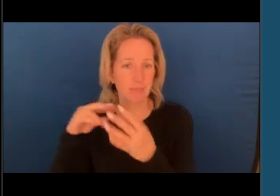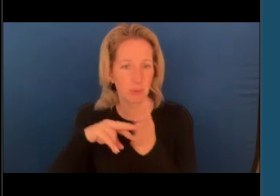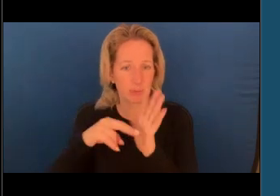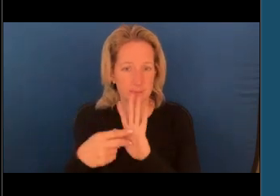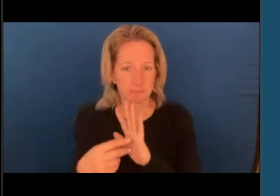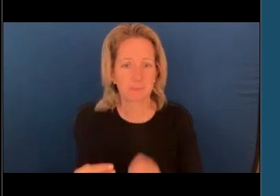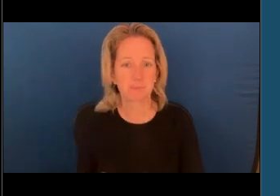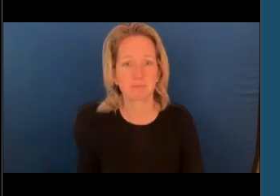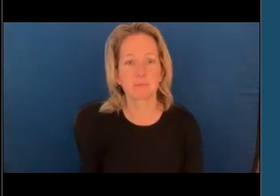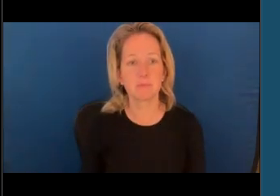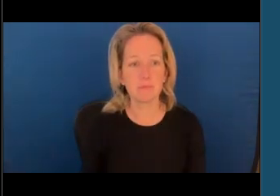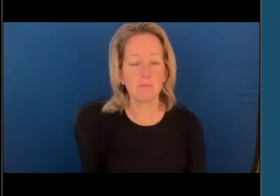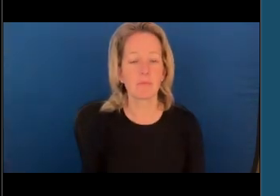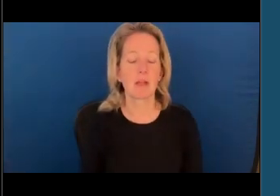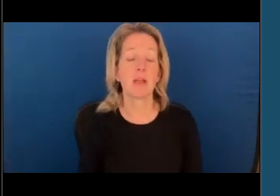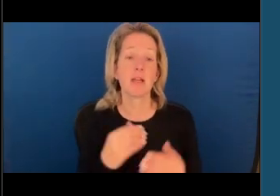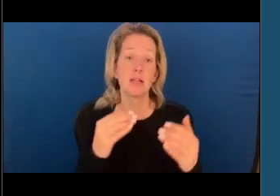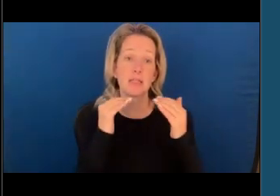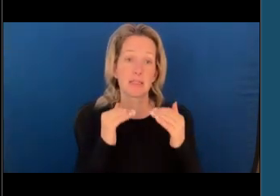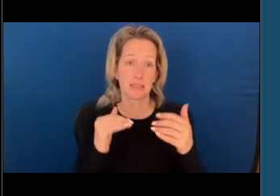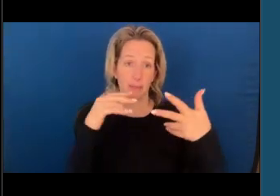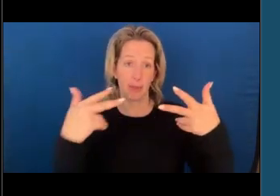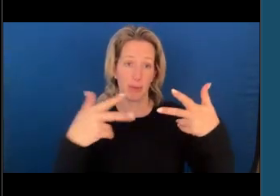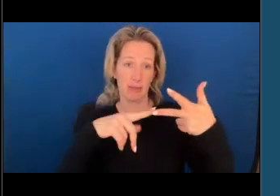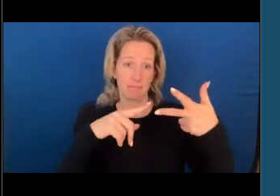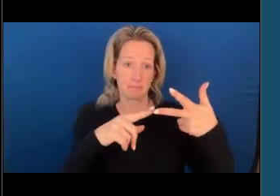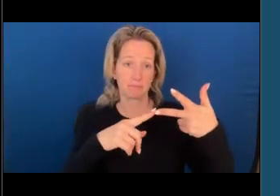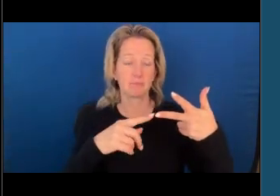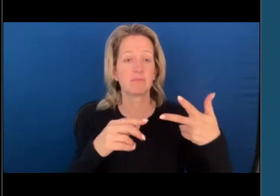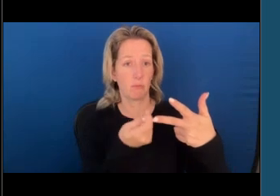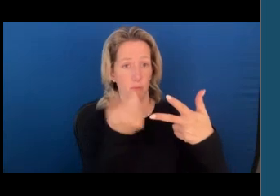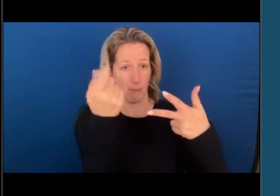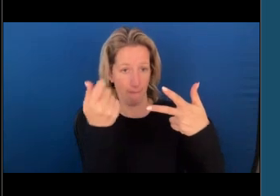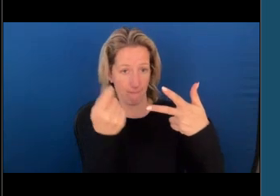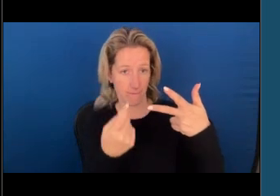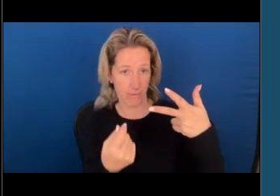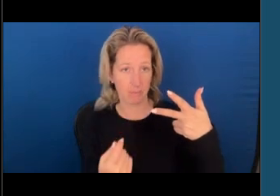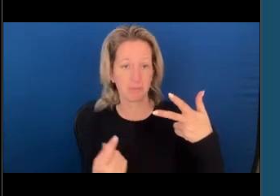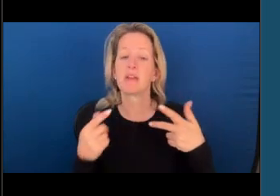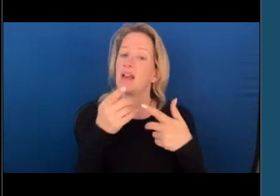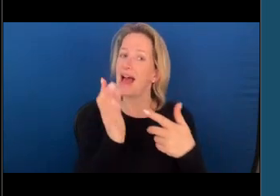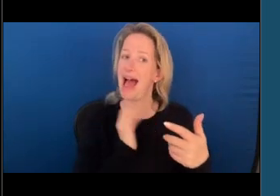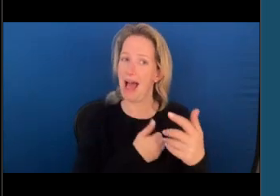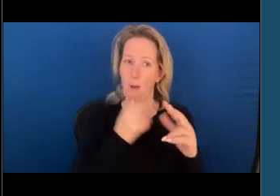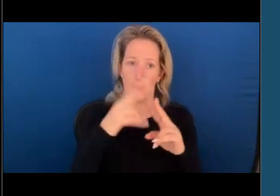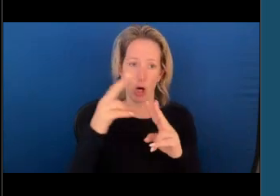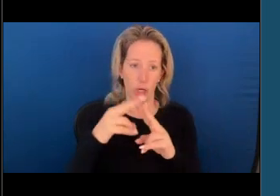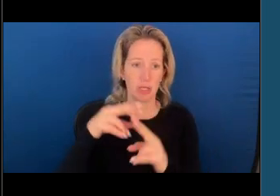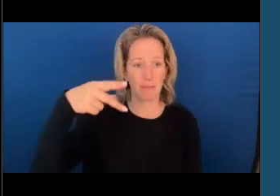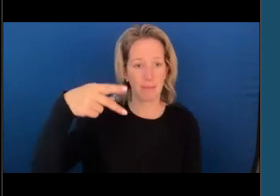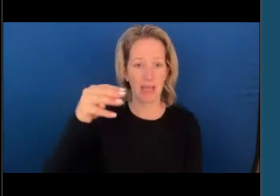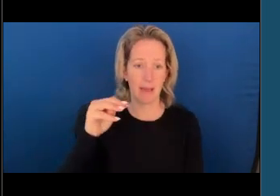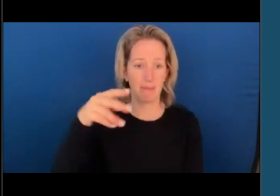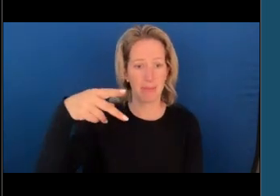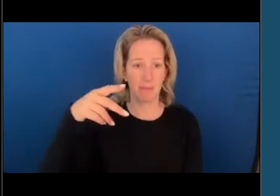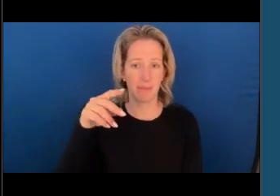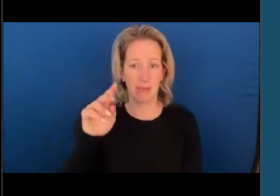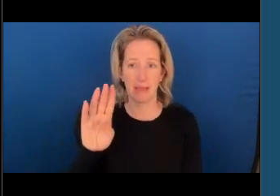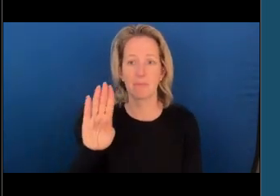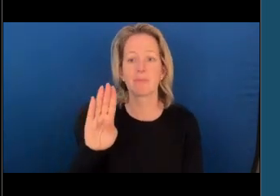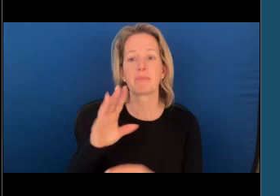these are, well, step 3 is remove. So these are our partner organizations and where they operate. So PMDP in the Northwest Hawaiian